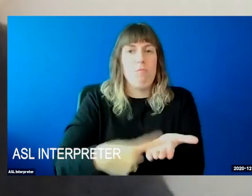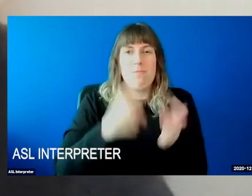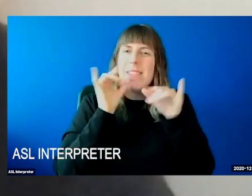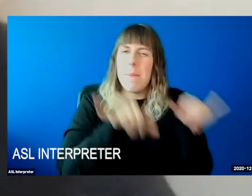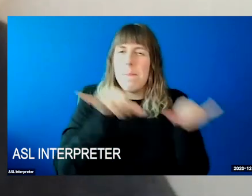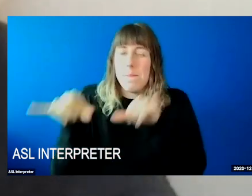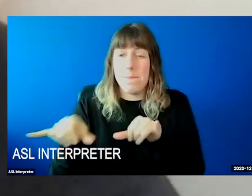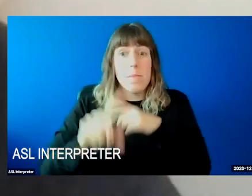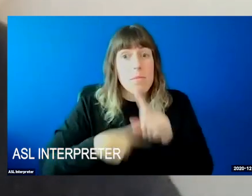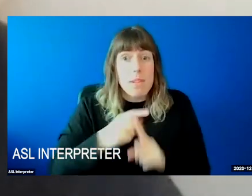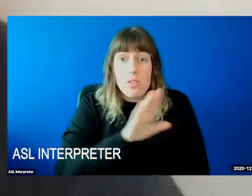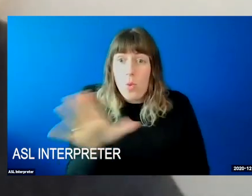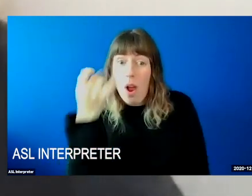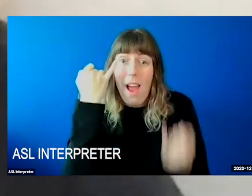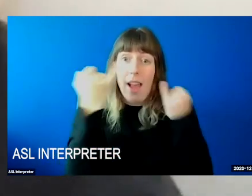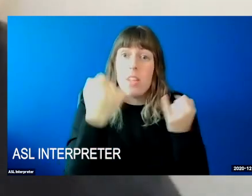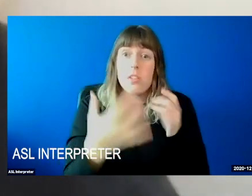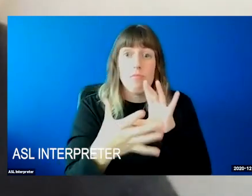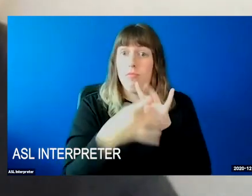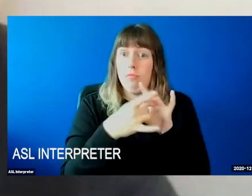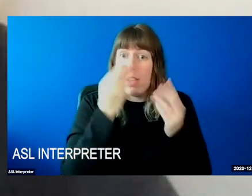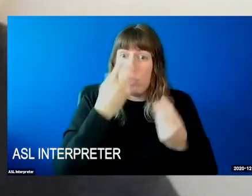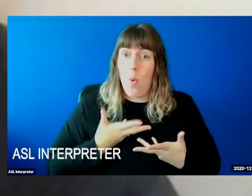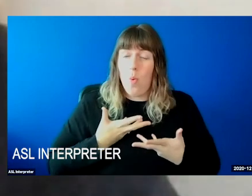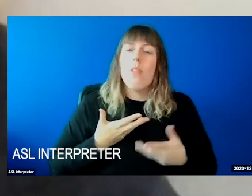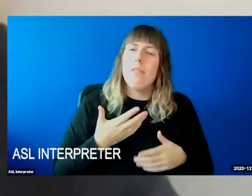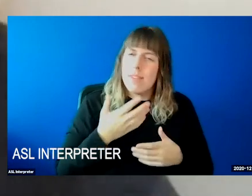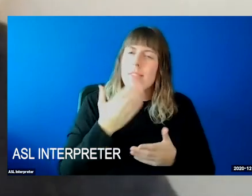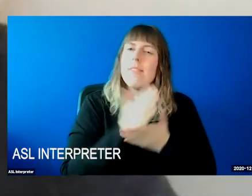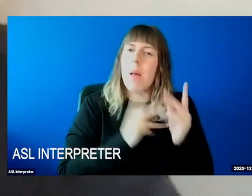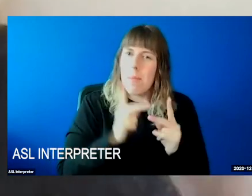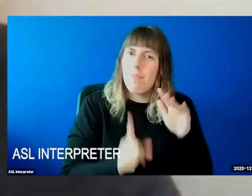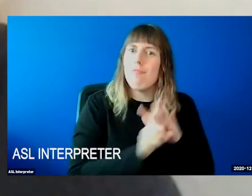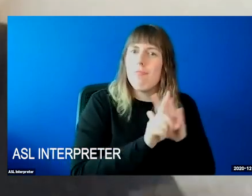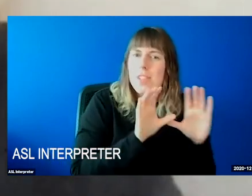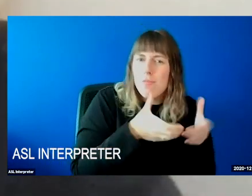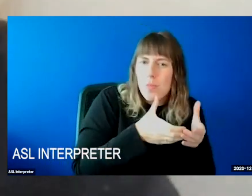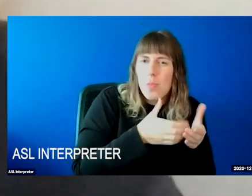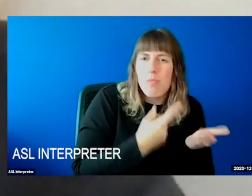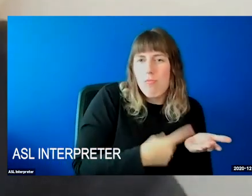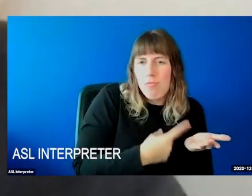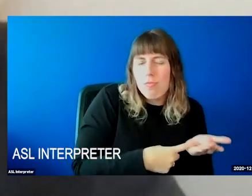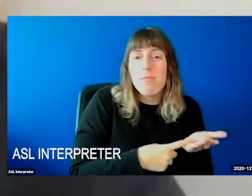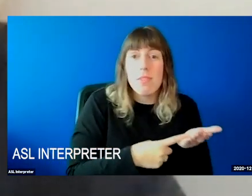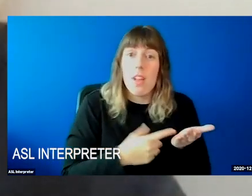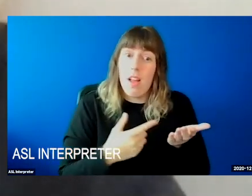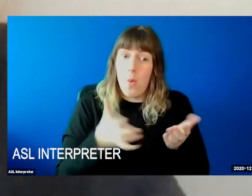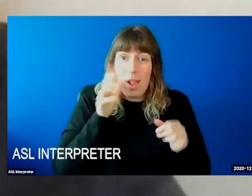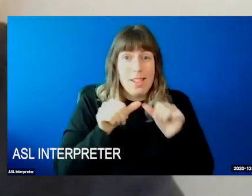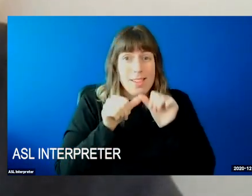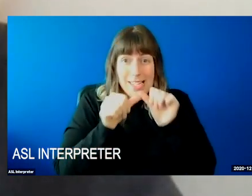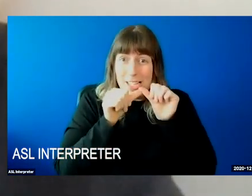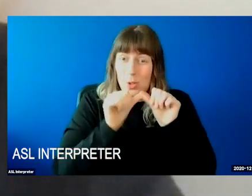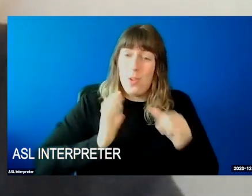and Rabia. We're also interested in hearing your ideas about ways to connect. There's been some small group conversations that have been happening